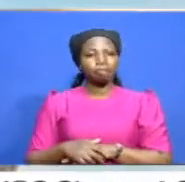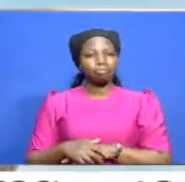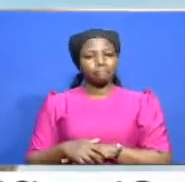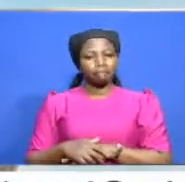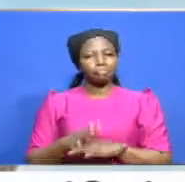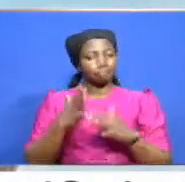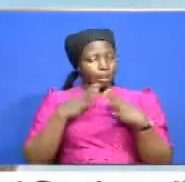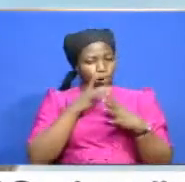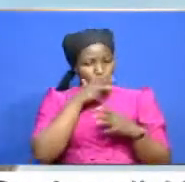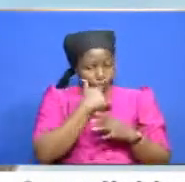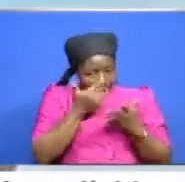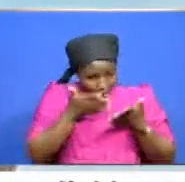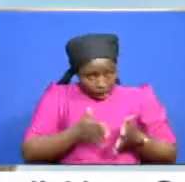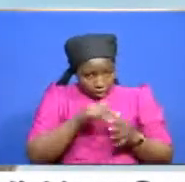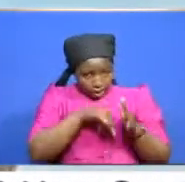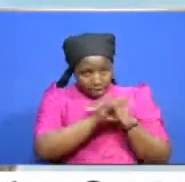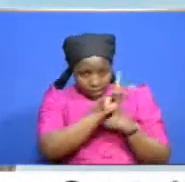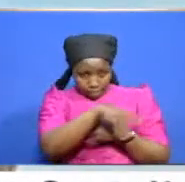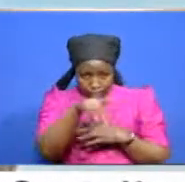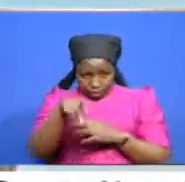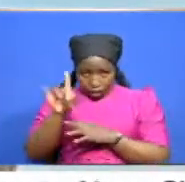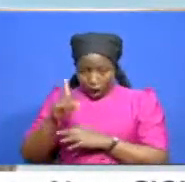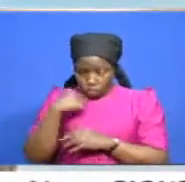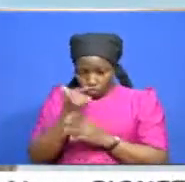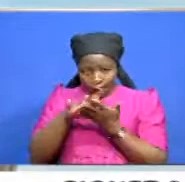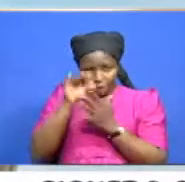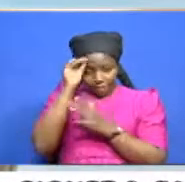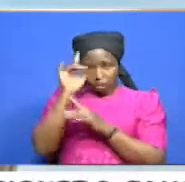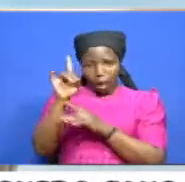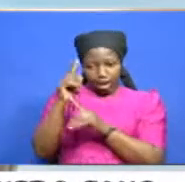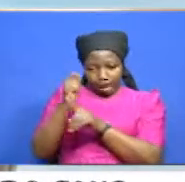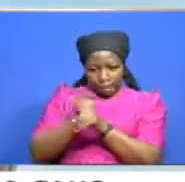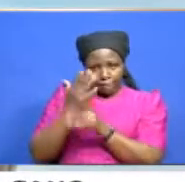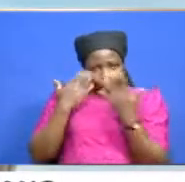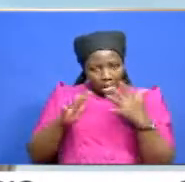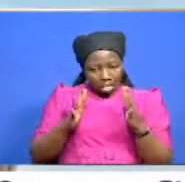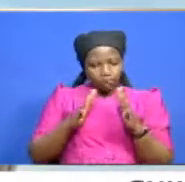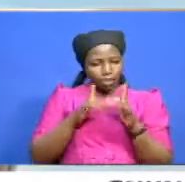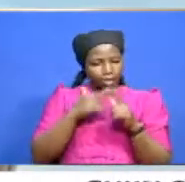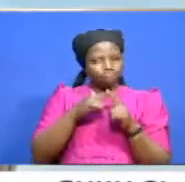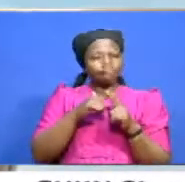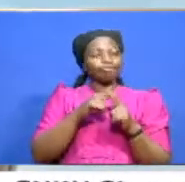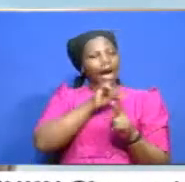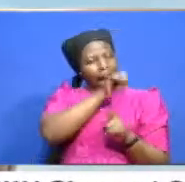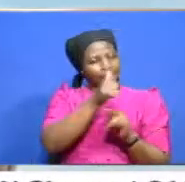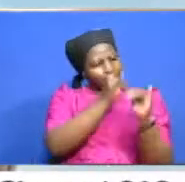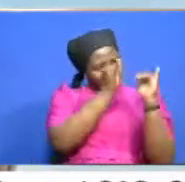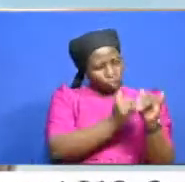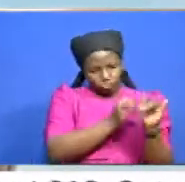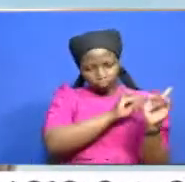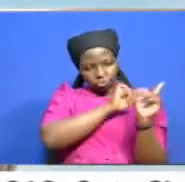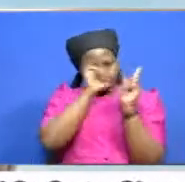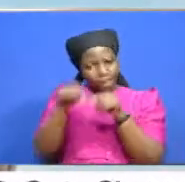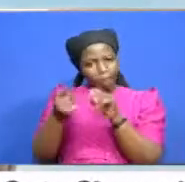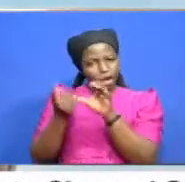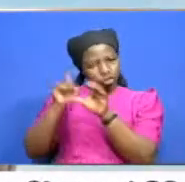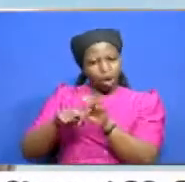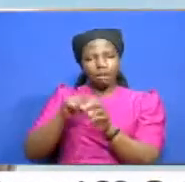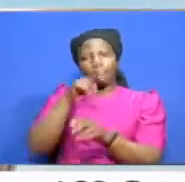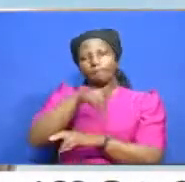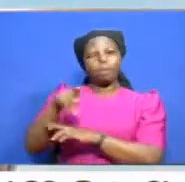who are in PP1 who had already carried one term are going to be joined by those who are freshly going to join in